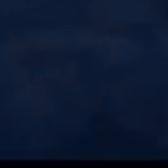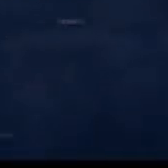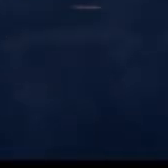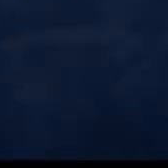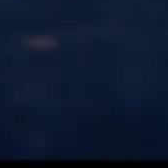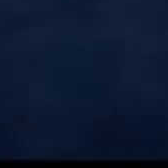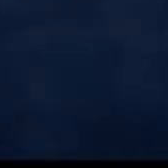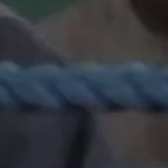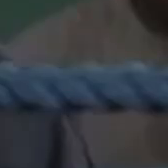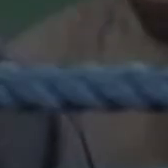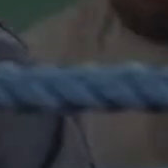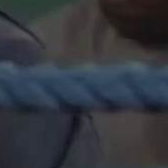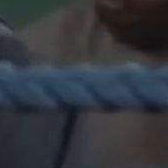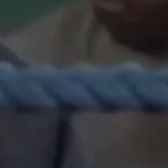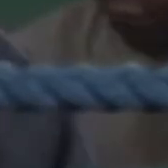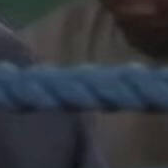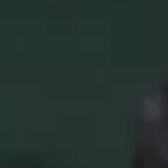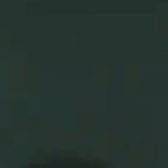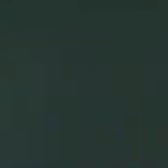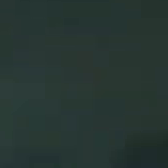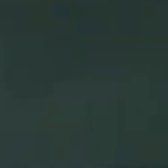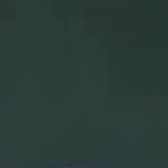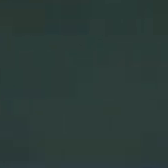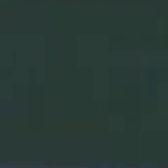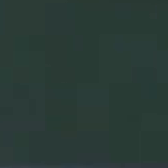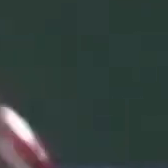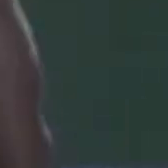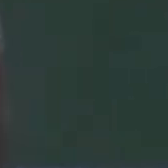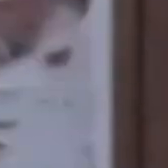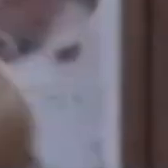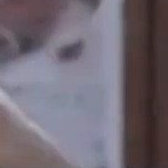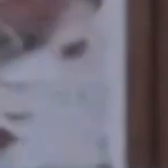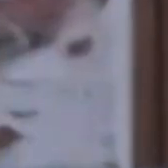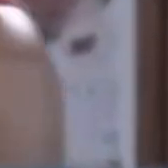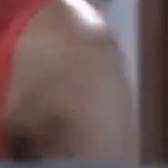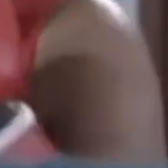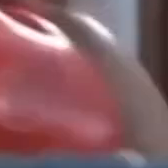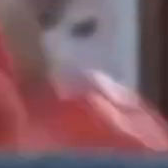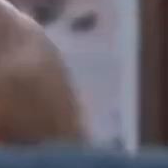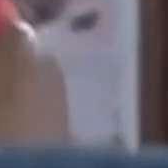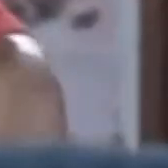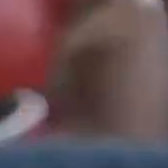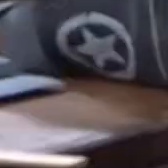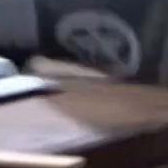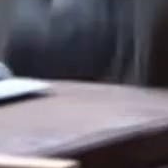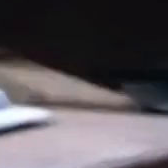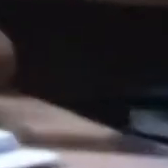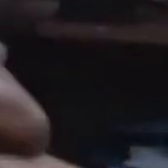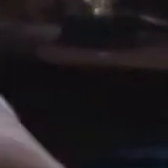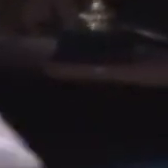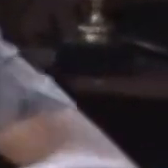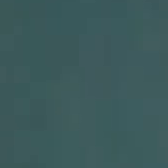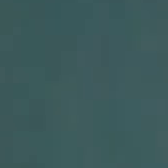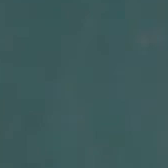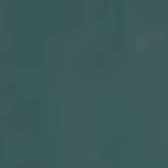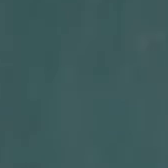yet fair. Pa combo sasa. Pop! Toza kidogo. Pop pop.